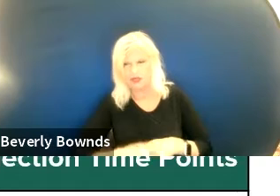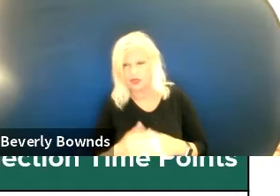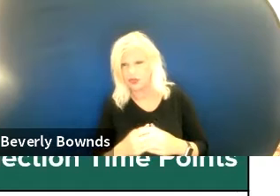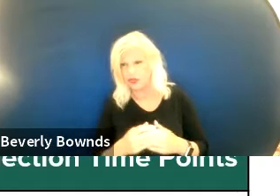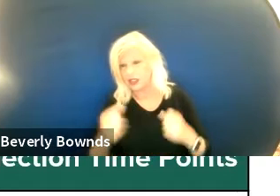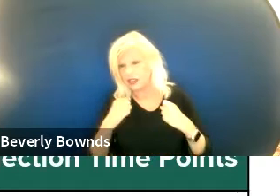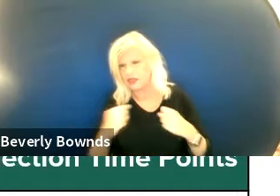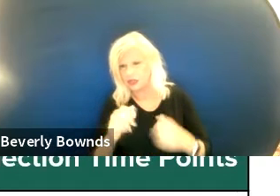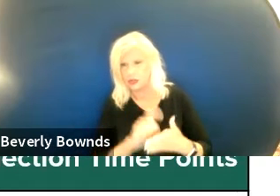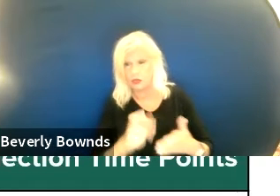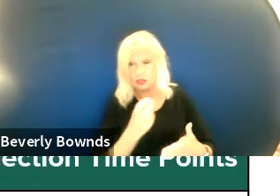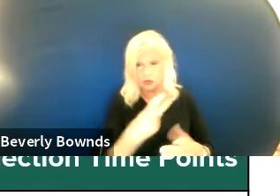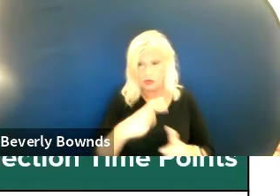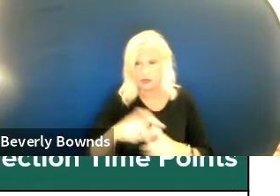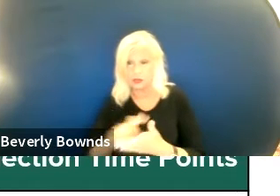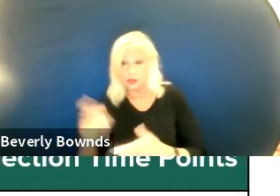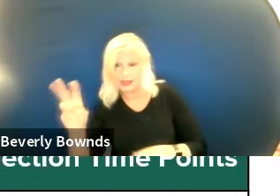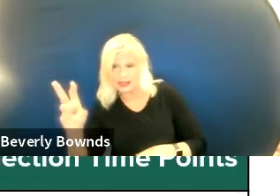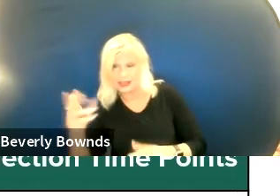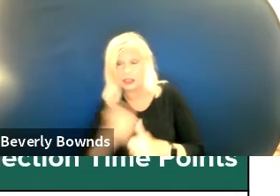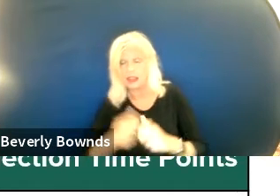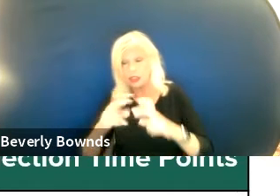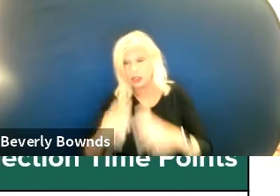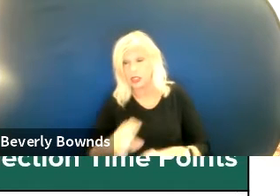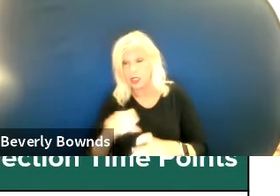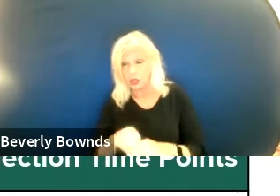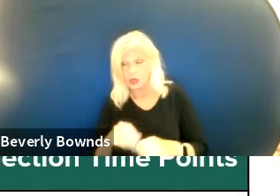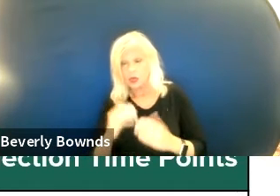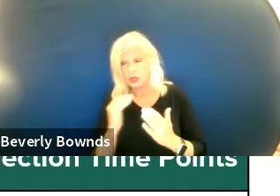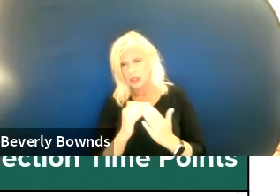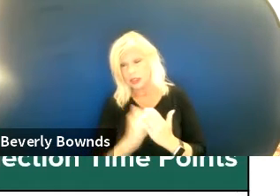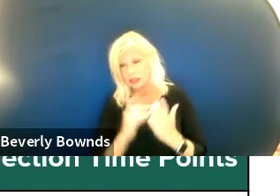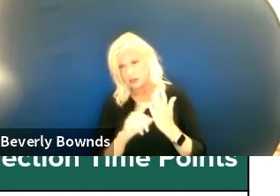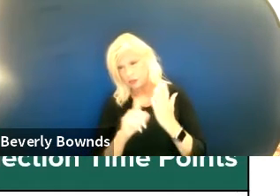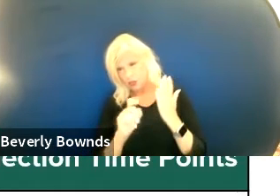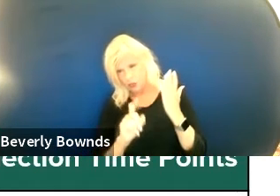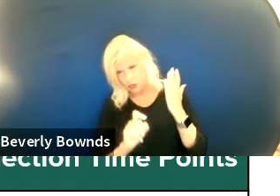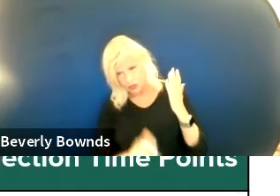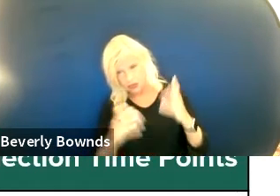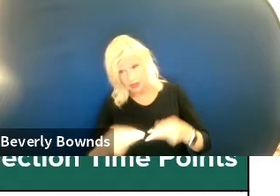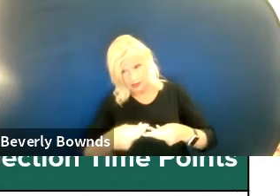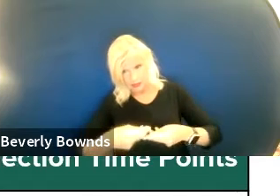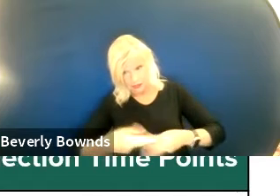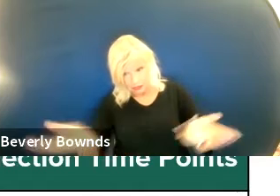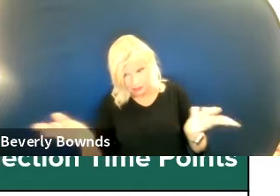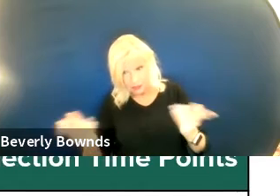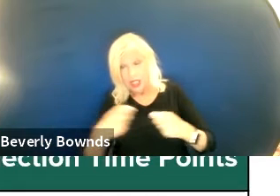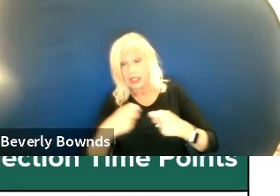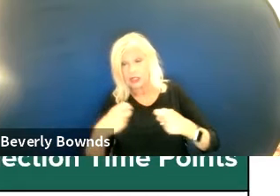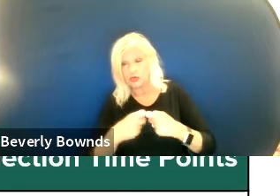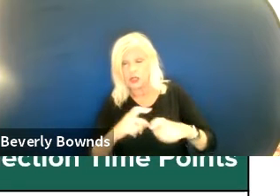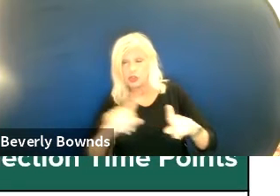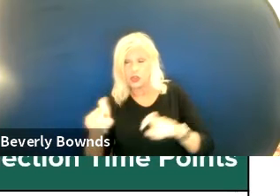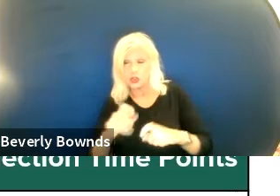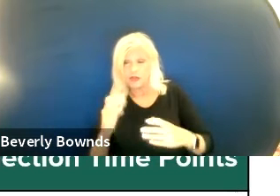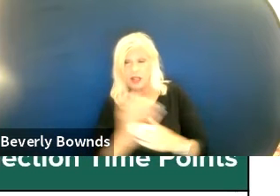week 16. Each assessment includes a list of questionnaires that are delivered to participants as an electronic survey packet